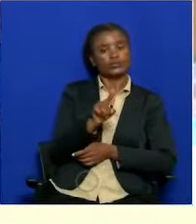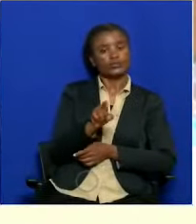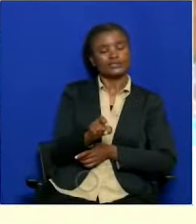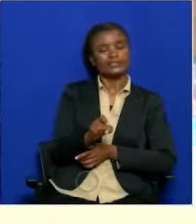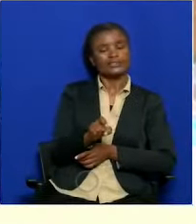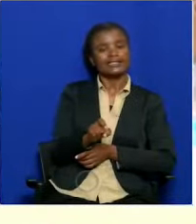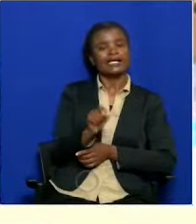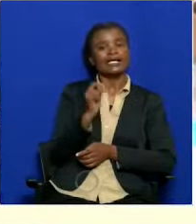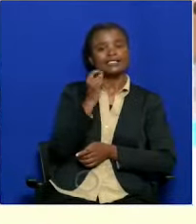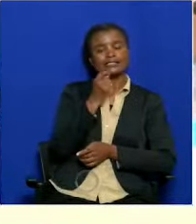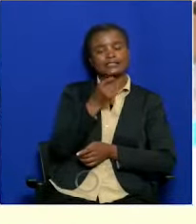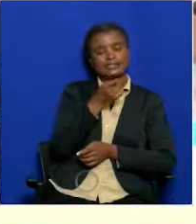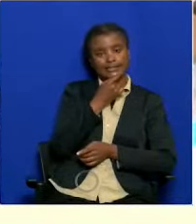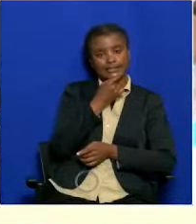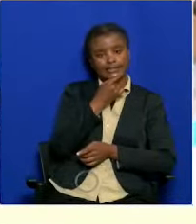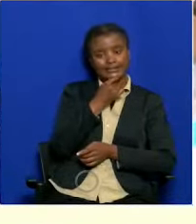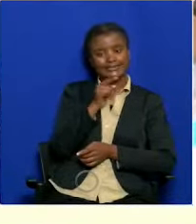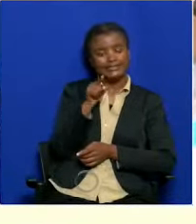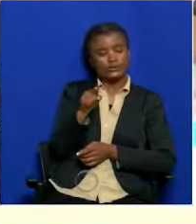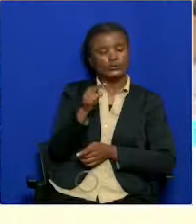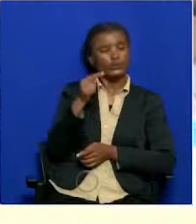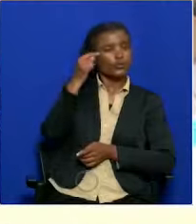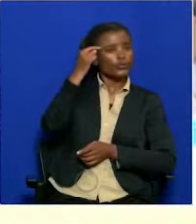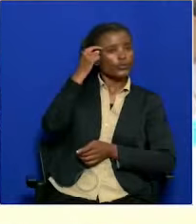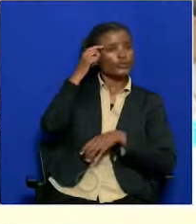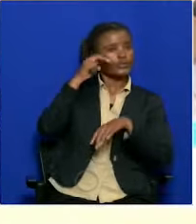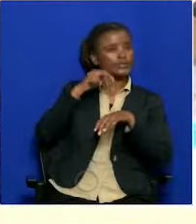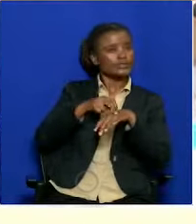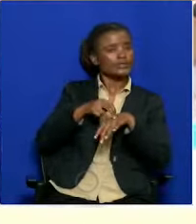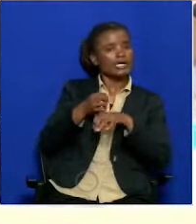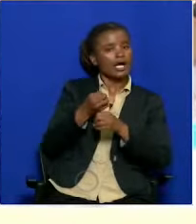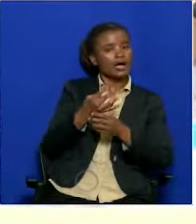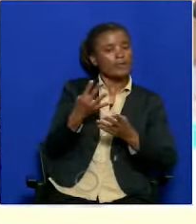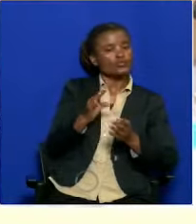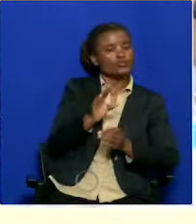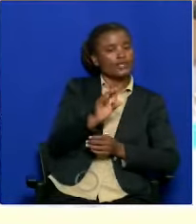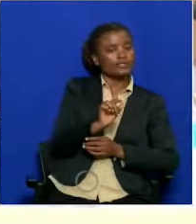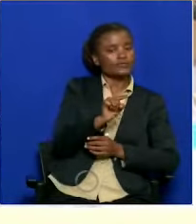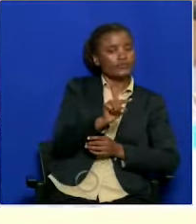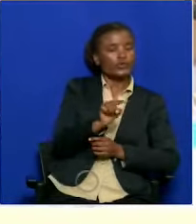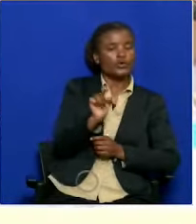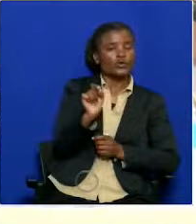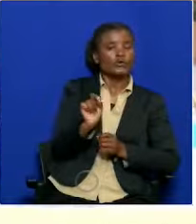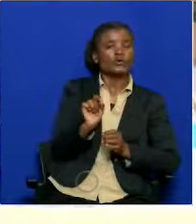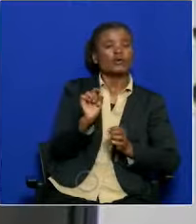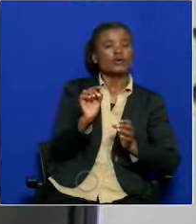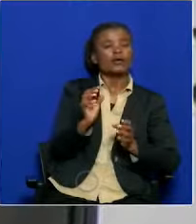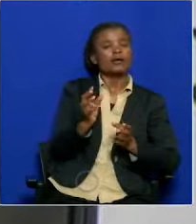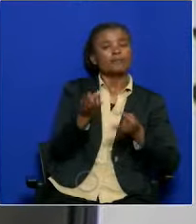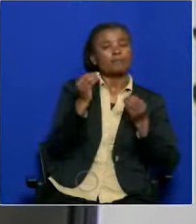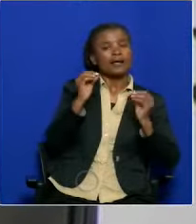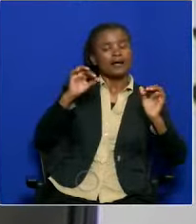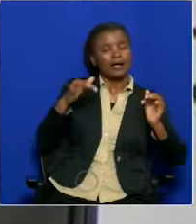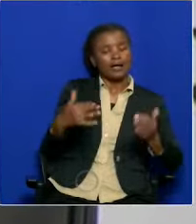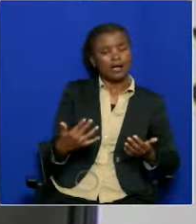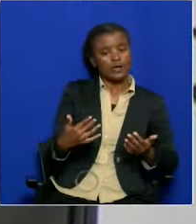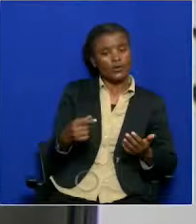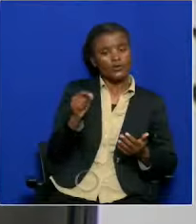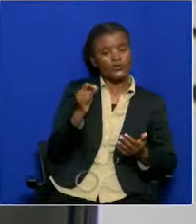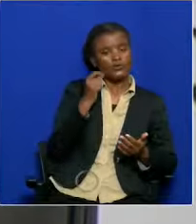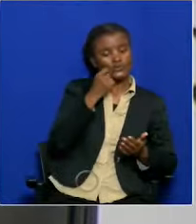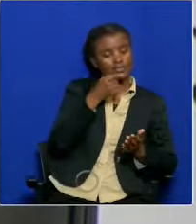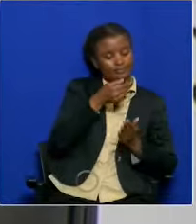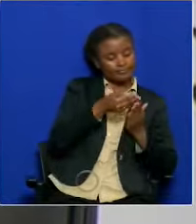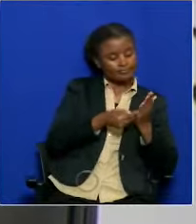informed the money that you asked for, and you said it was this quotation. Yeah, it was my mistake. I didn't check the